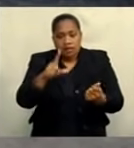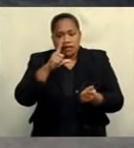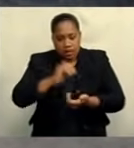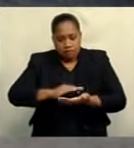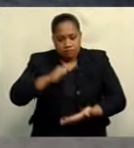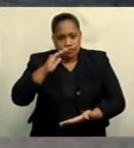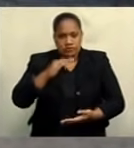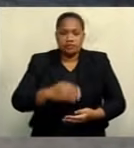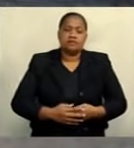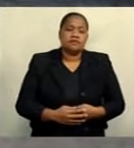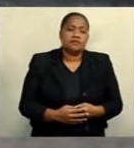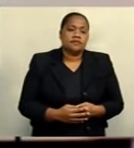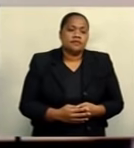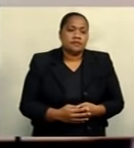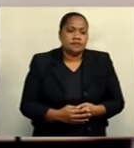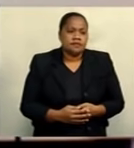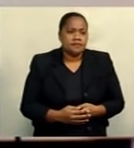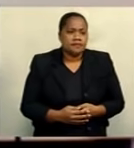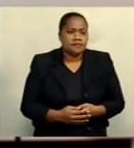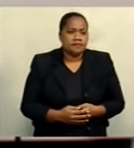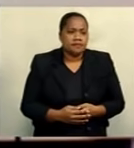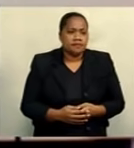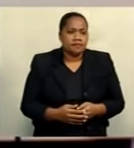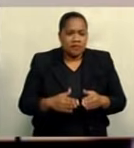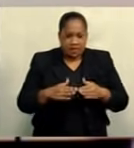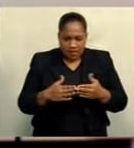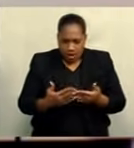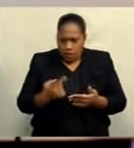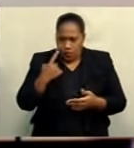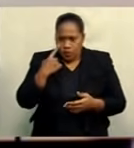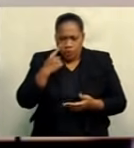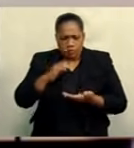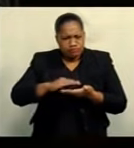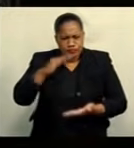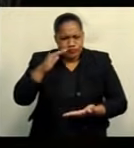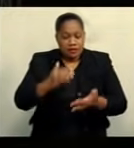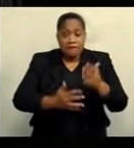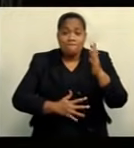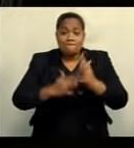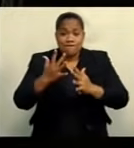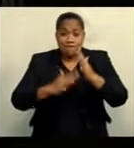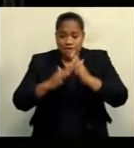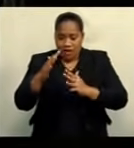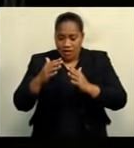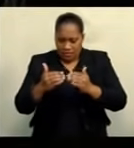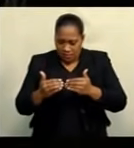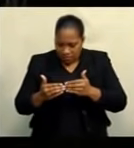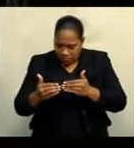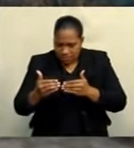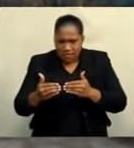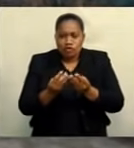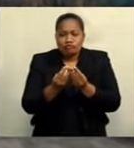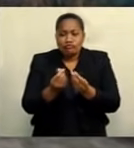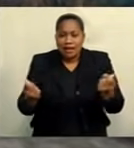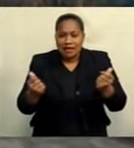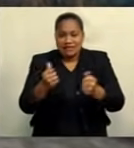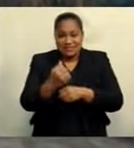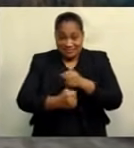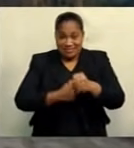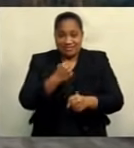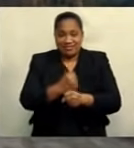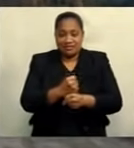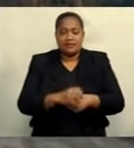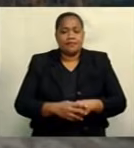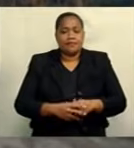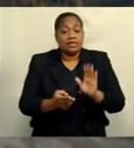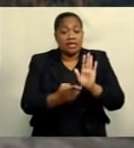We have noted an increase of fire during this period of dry season. The NFA has